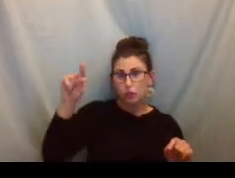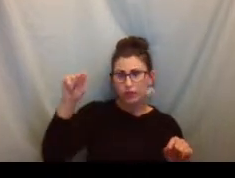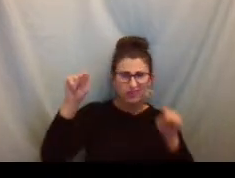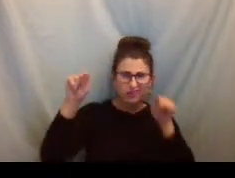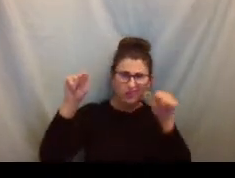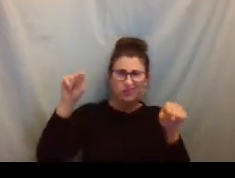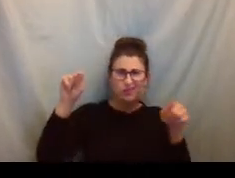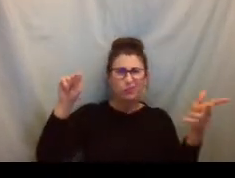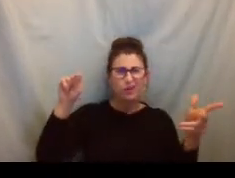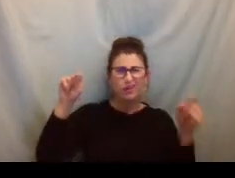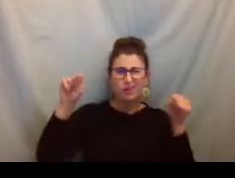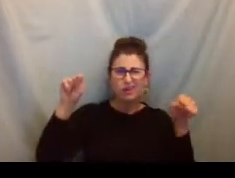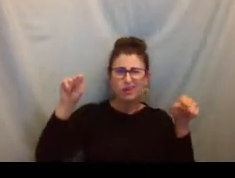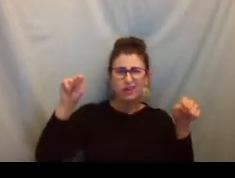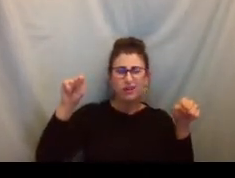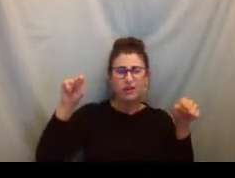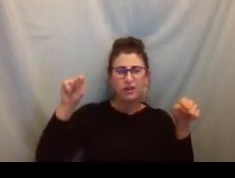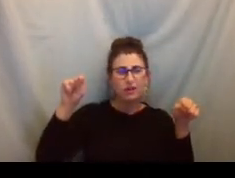what is this one going to be?